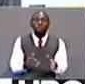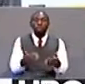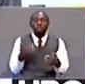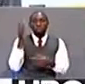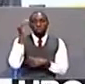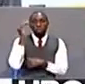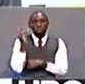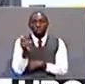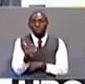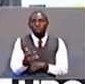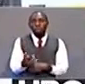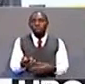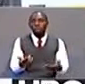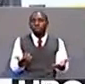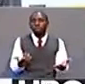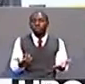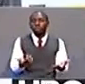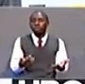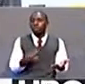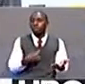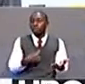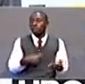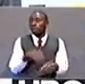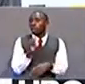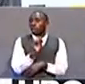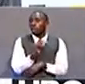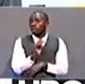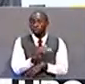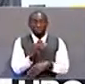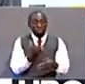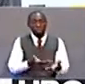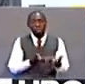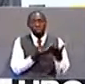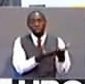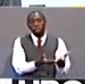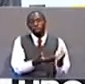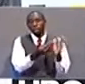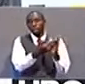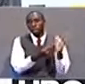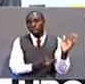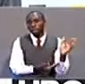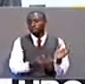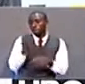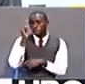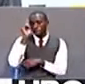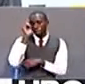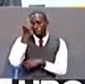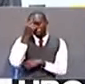issue of the children to the government? Can we ask them to submit a list to the government?